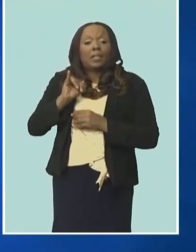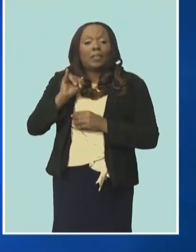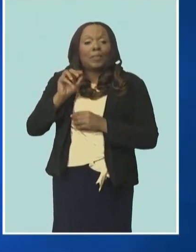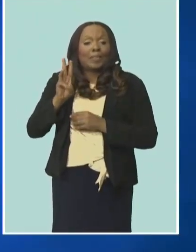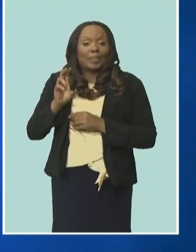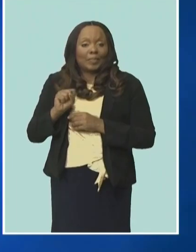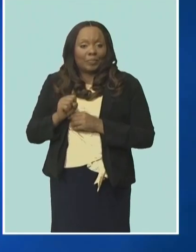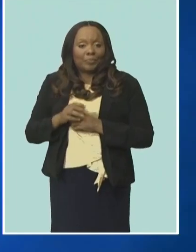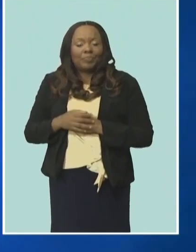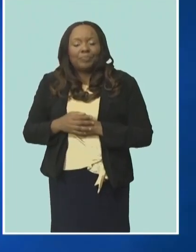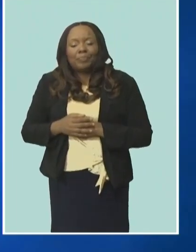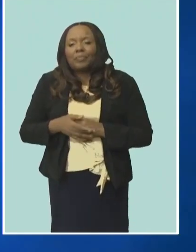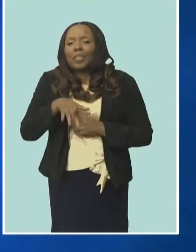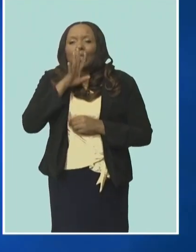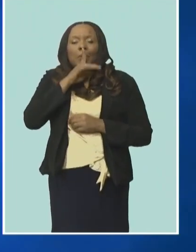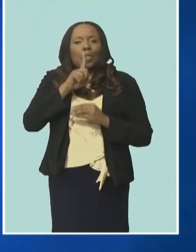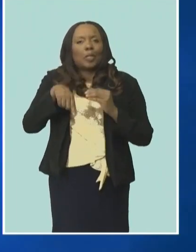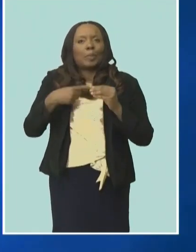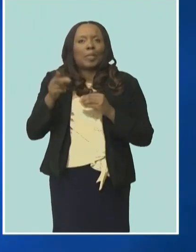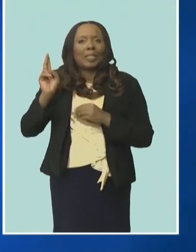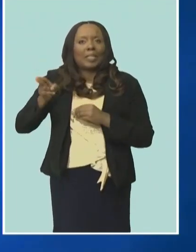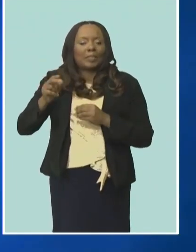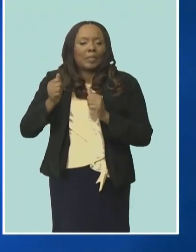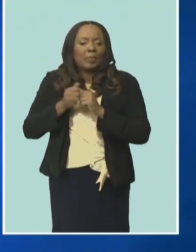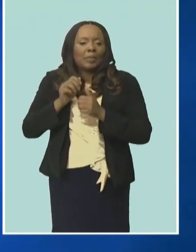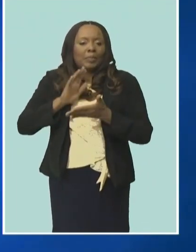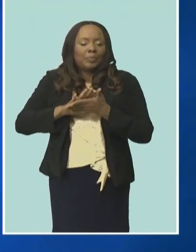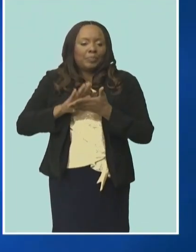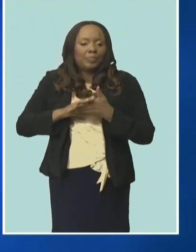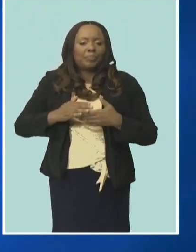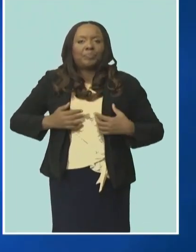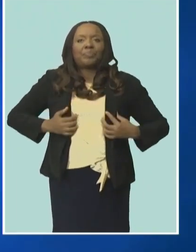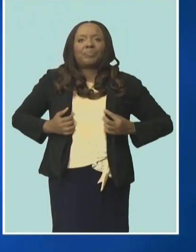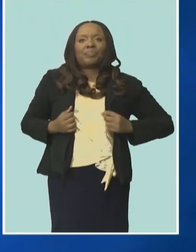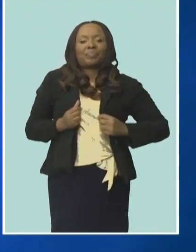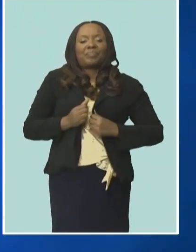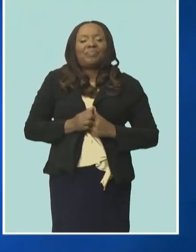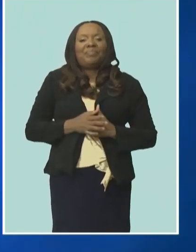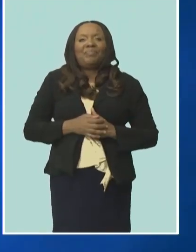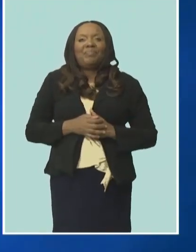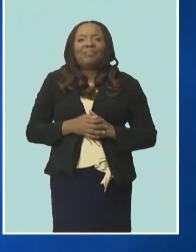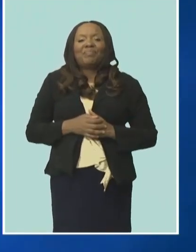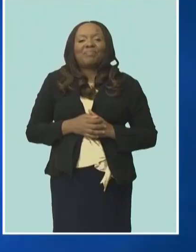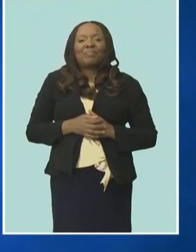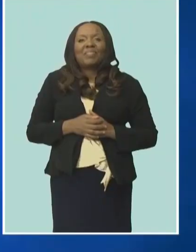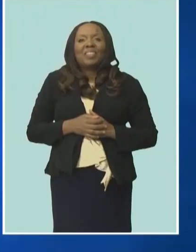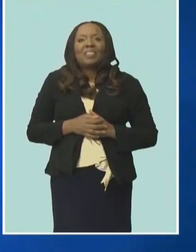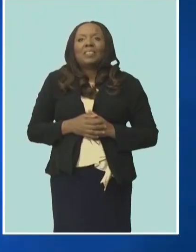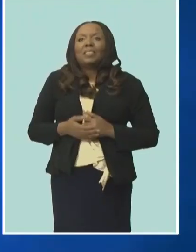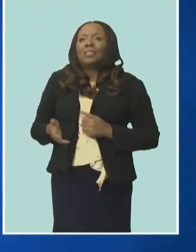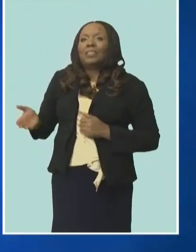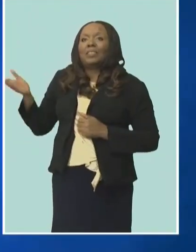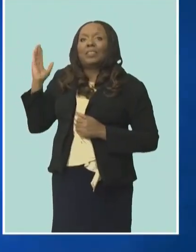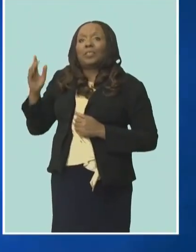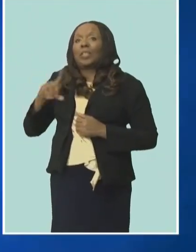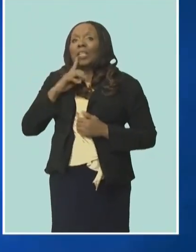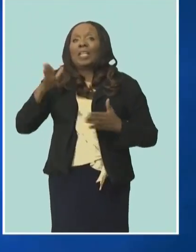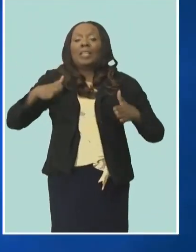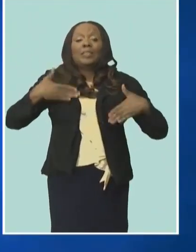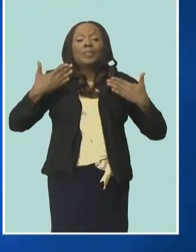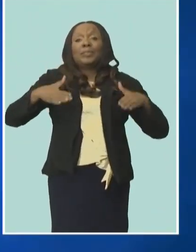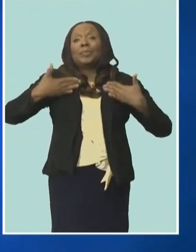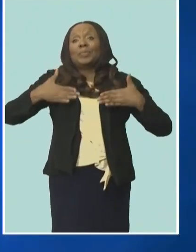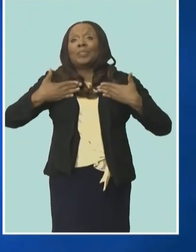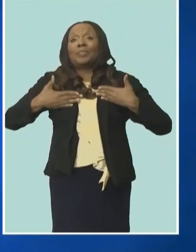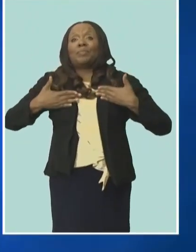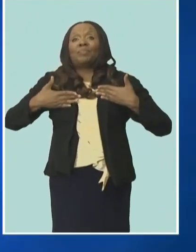history with the school. It is with immense joy that I stand before you today to express our commitment to the grand